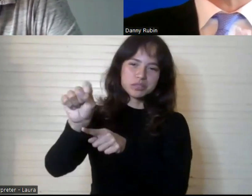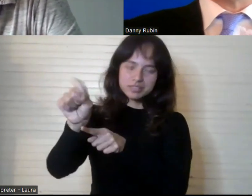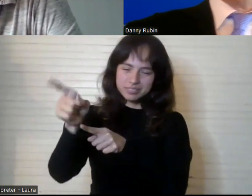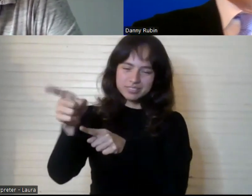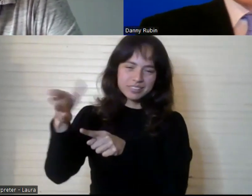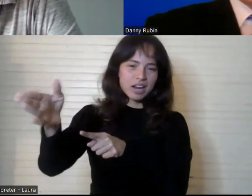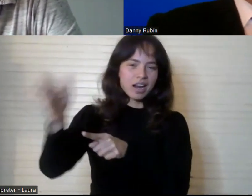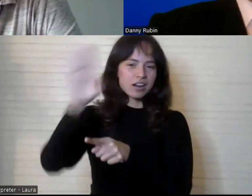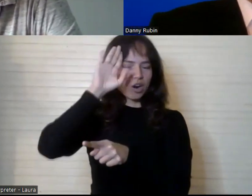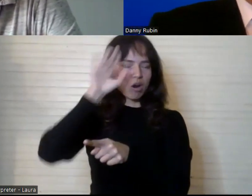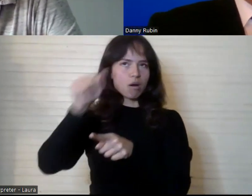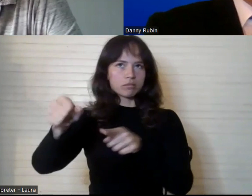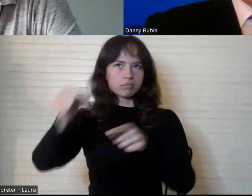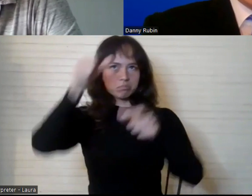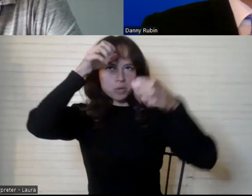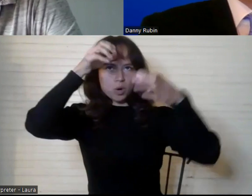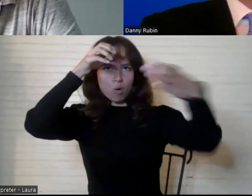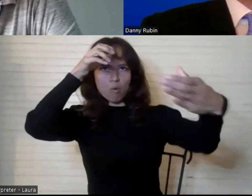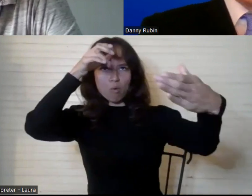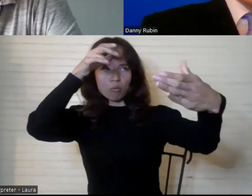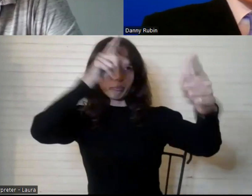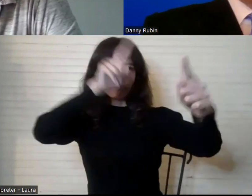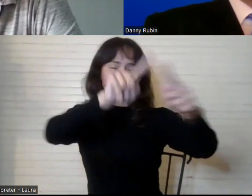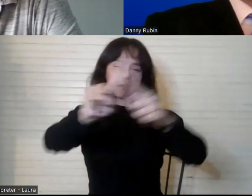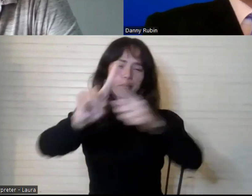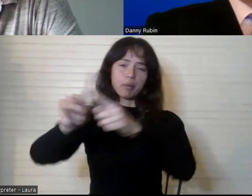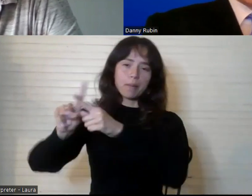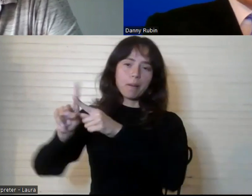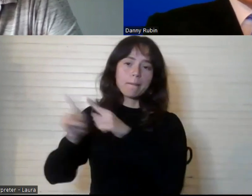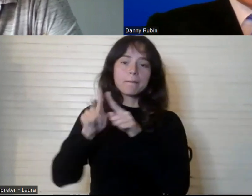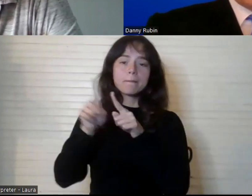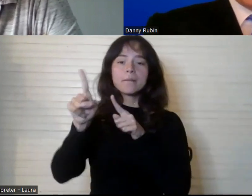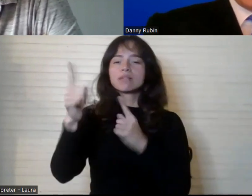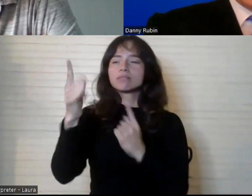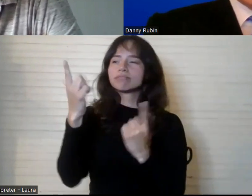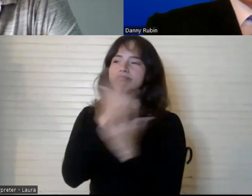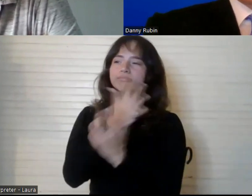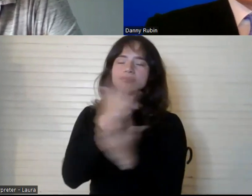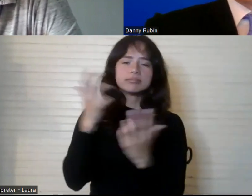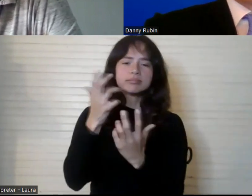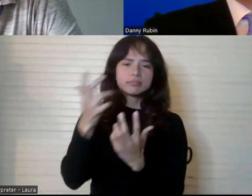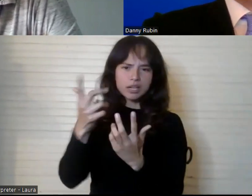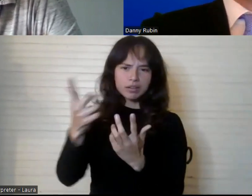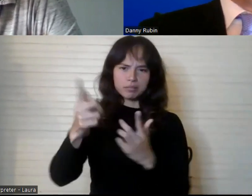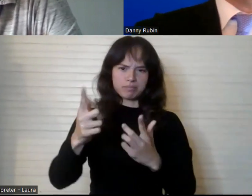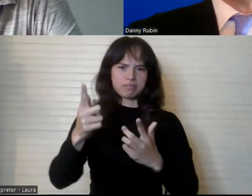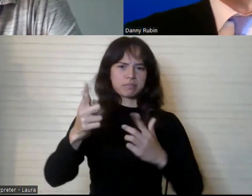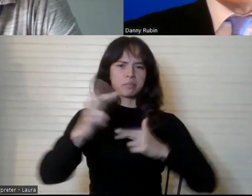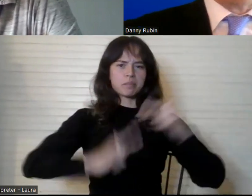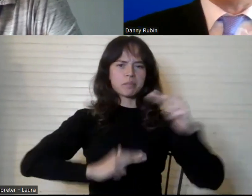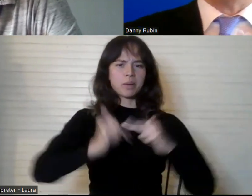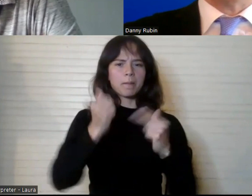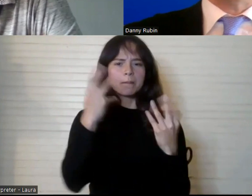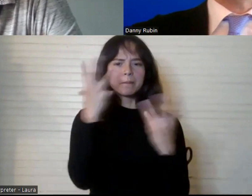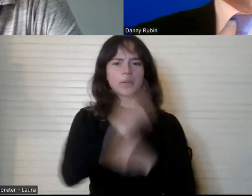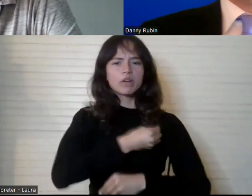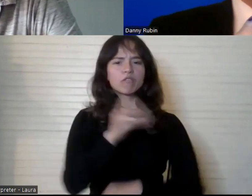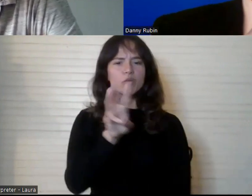your wheelhouse of helping clients build beautiful websites. So introduce yourself and the company, and then we'll dive into the